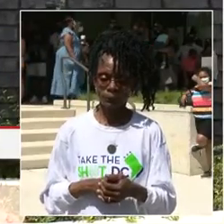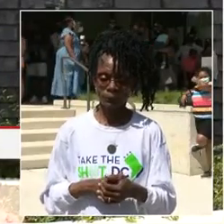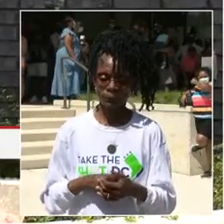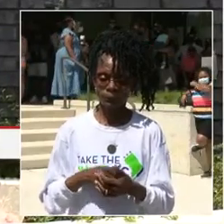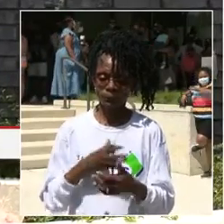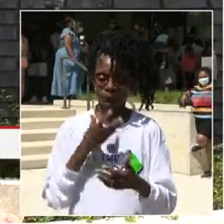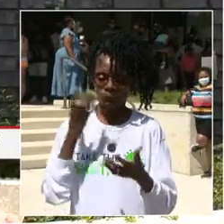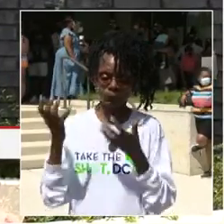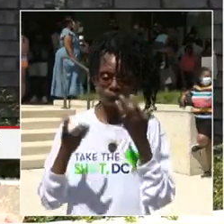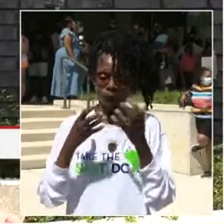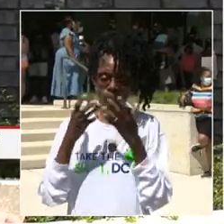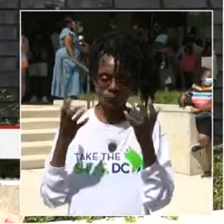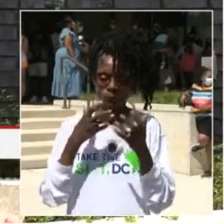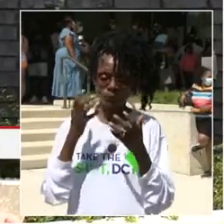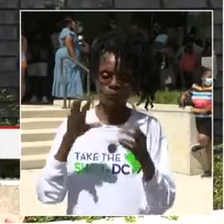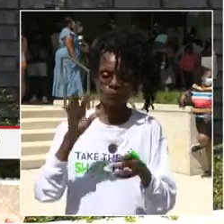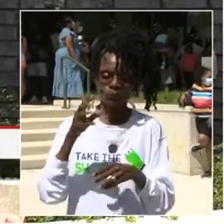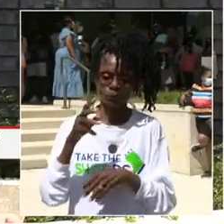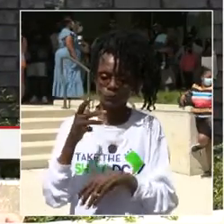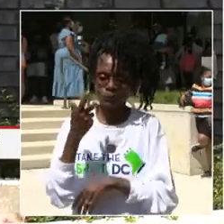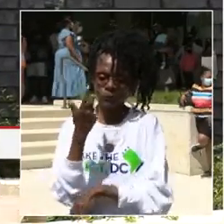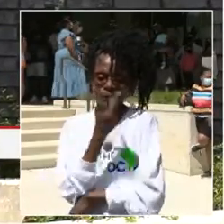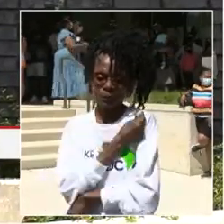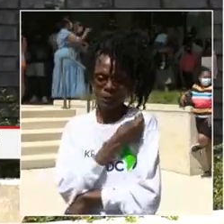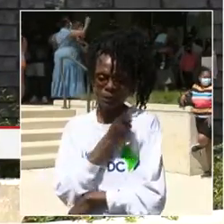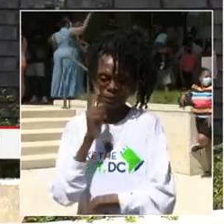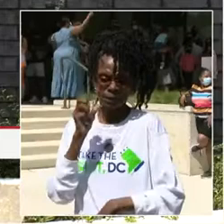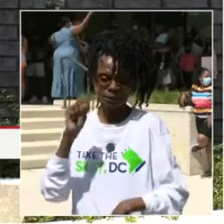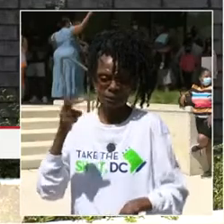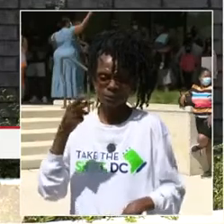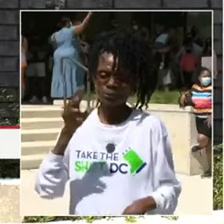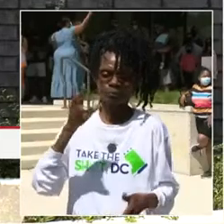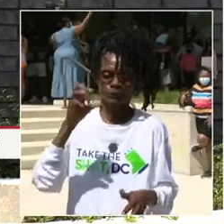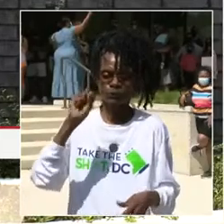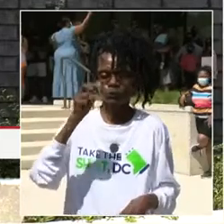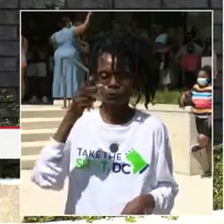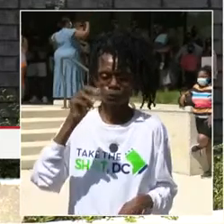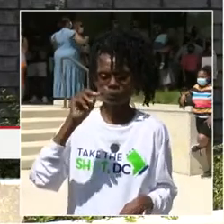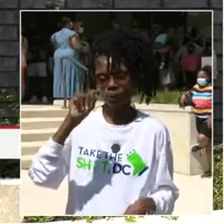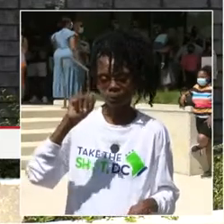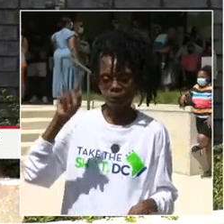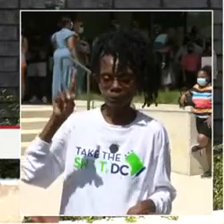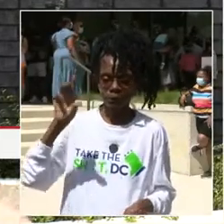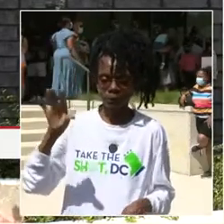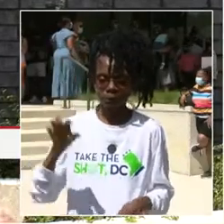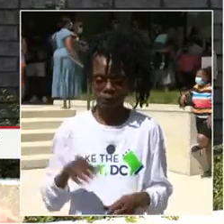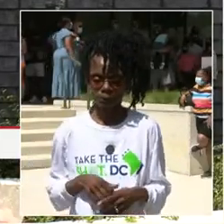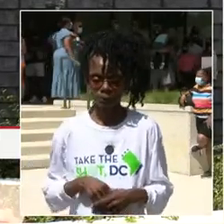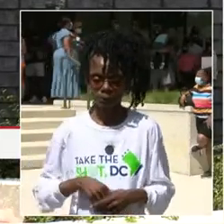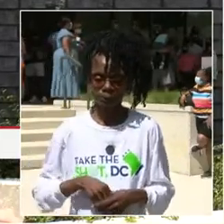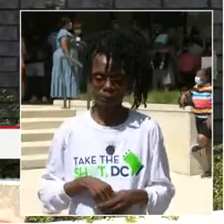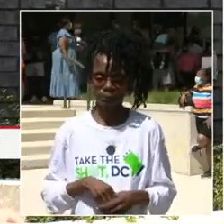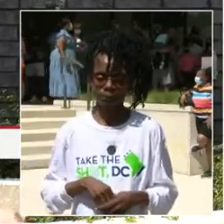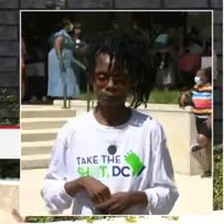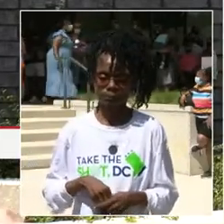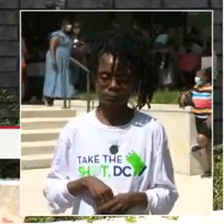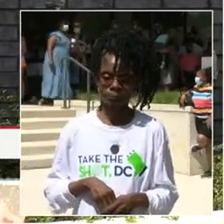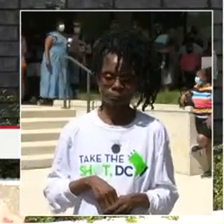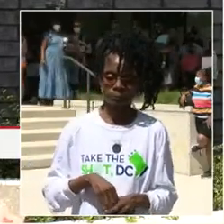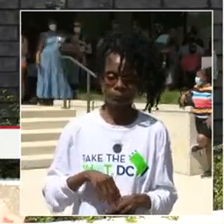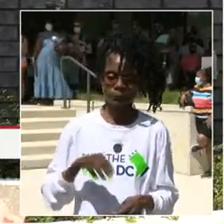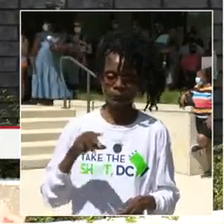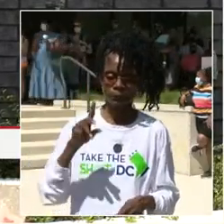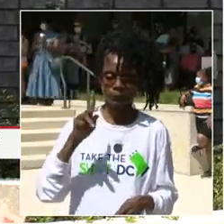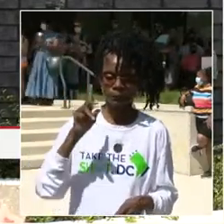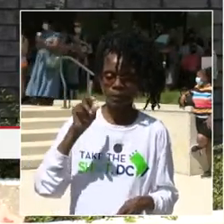also see Frazier O'Leary. Thank you for your leadership as well in serving our schools, DCPS, and our public charter schools.